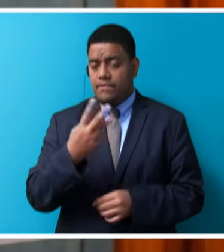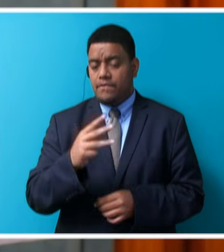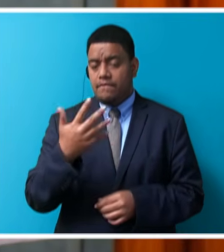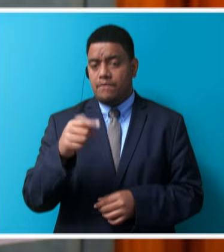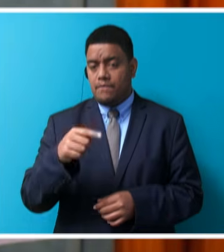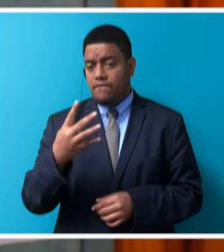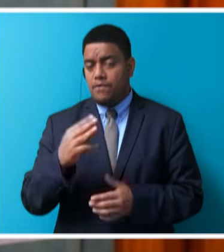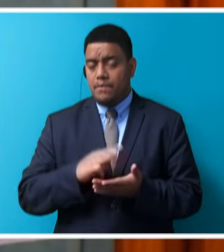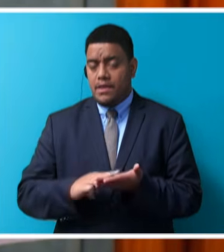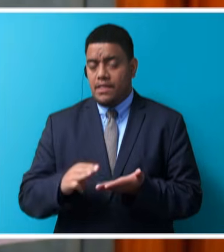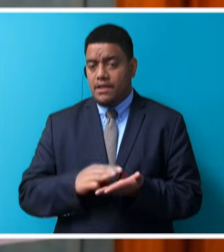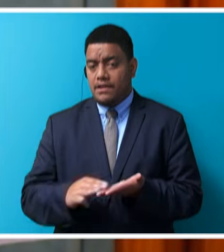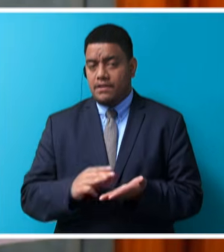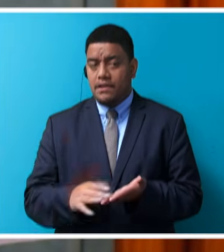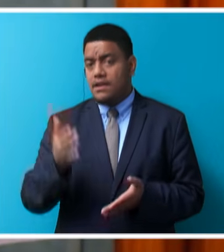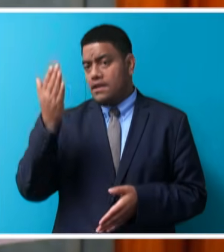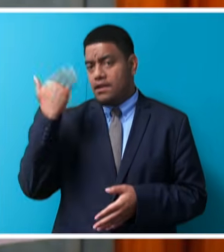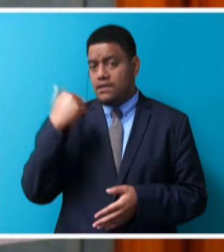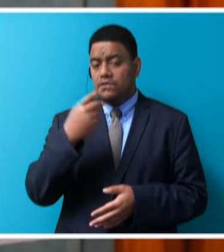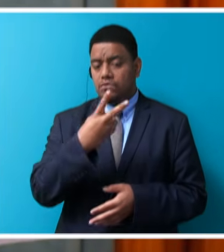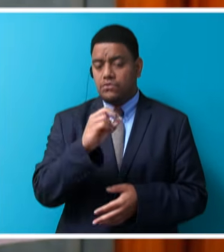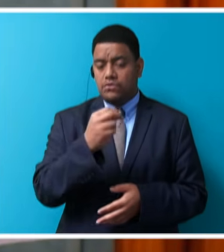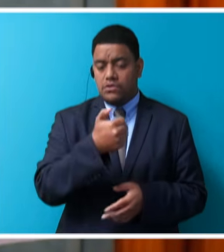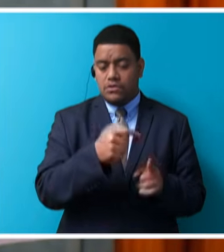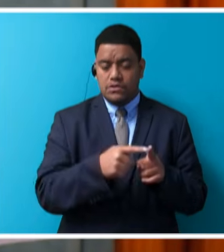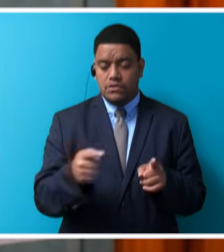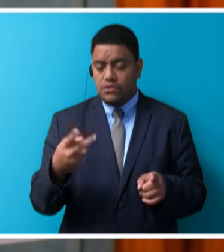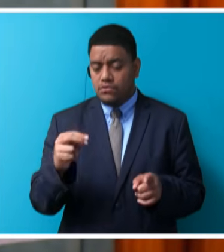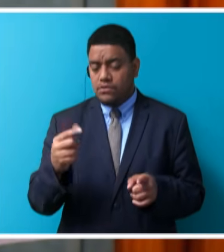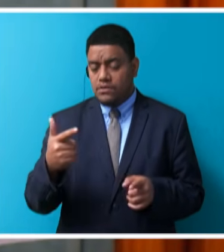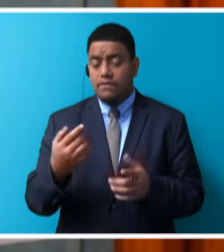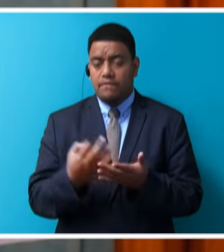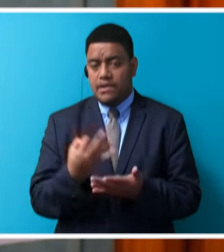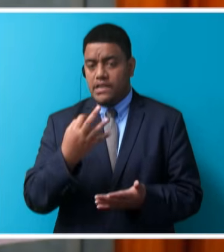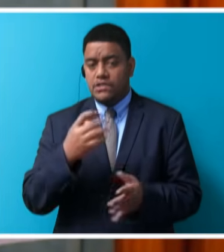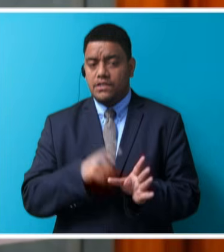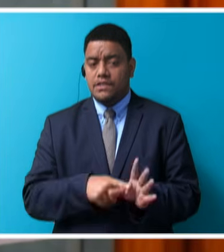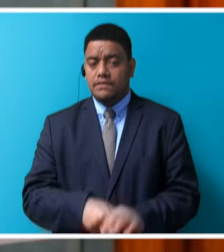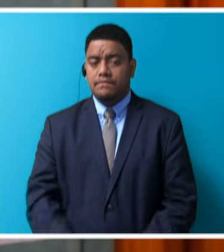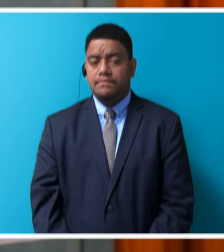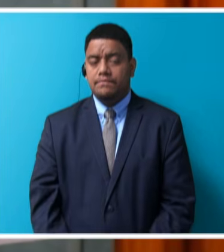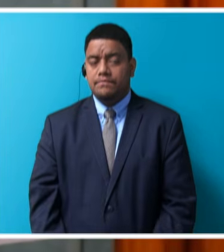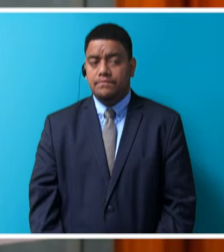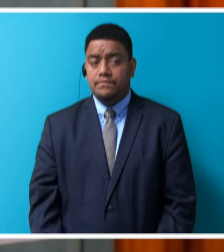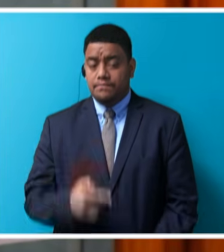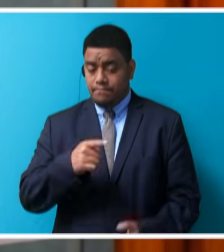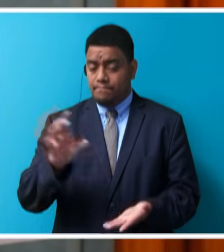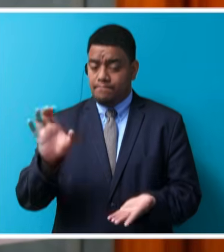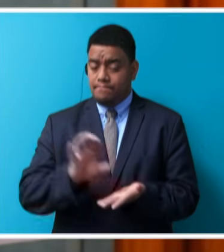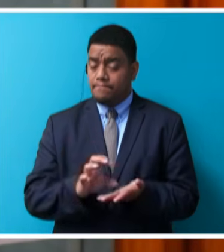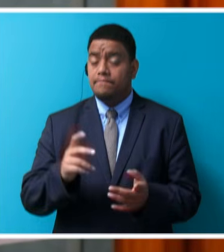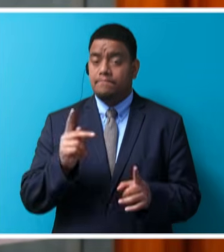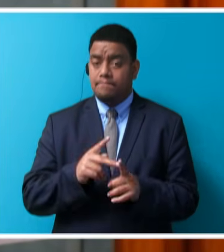$35.4 million for the 2026-2027 financial year. This allocation